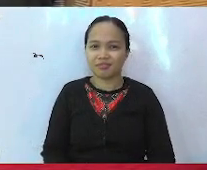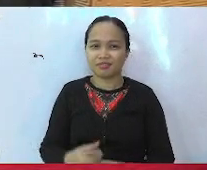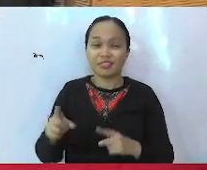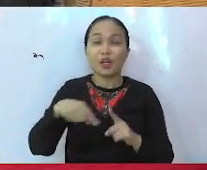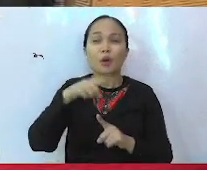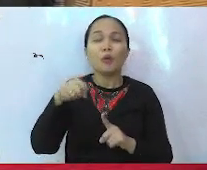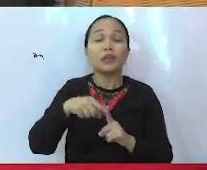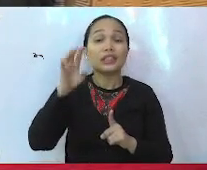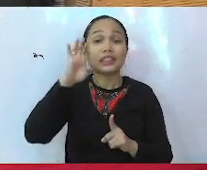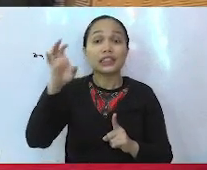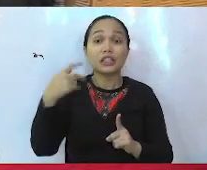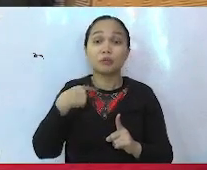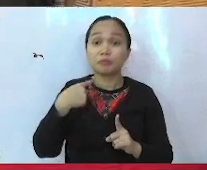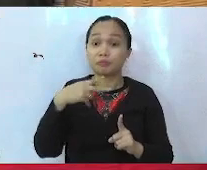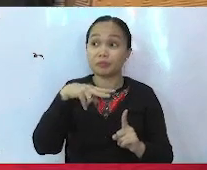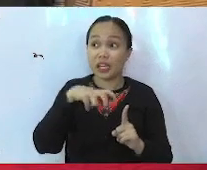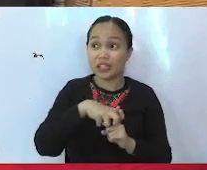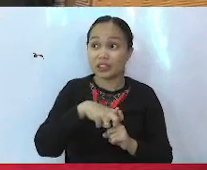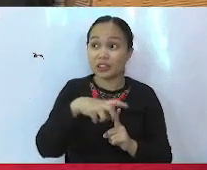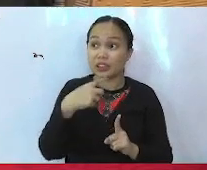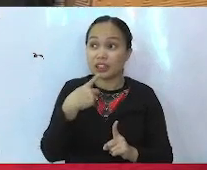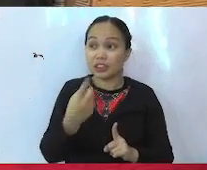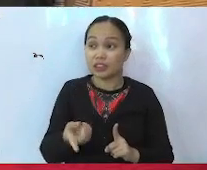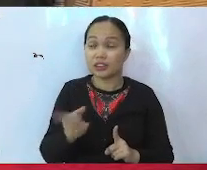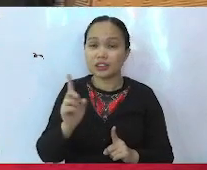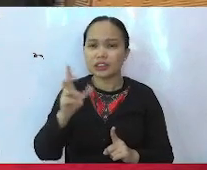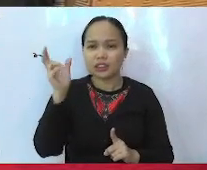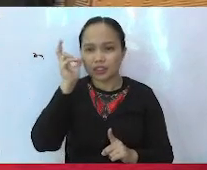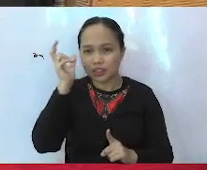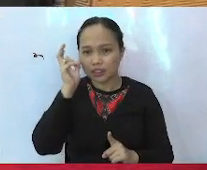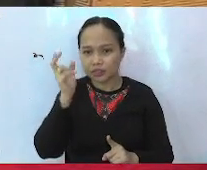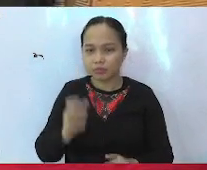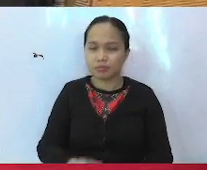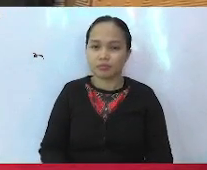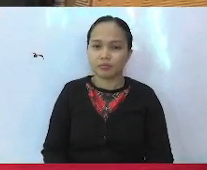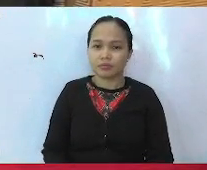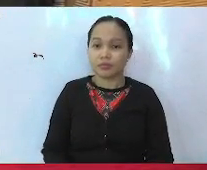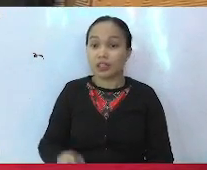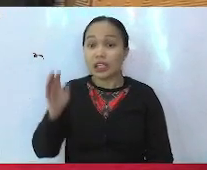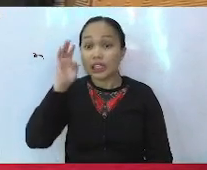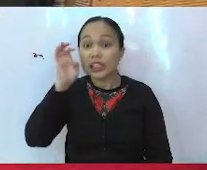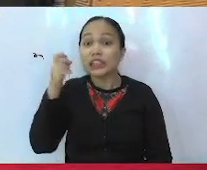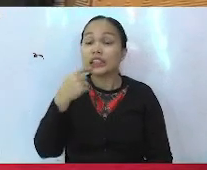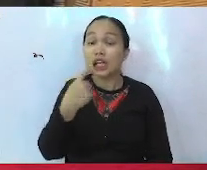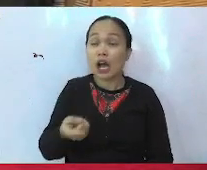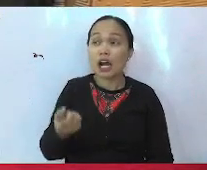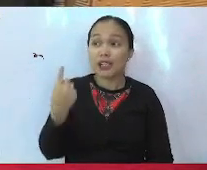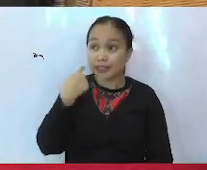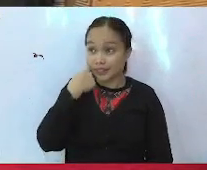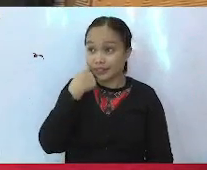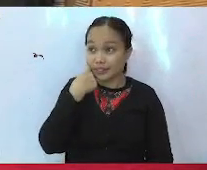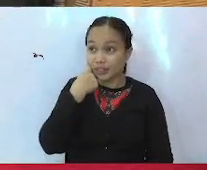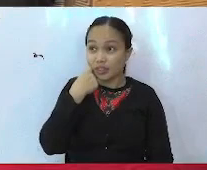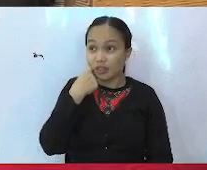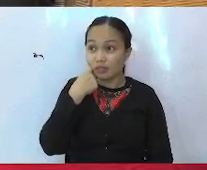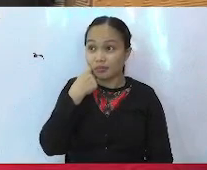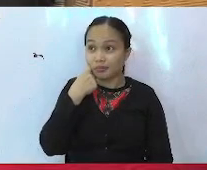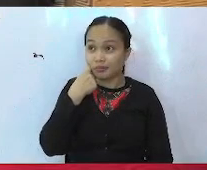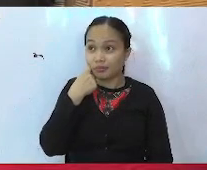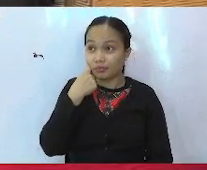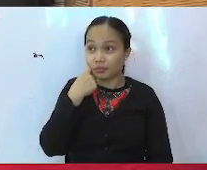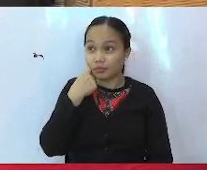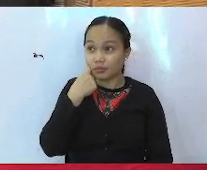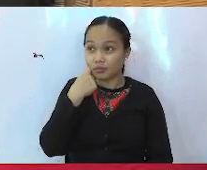But he mentioned, you see, Satan doesn't want us to read it. Yeah, I know it. But he mentioned a while ago, he mentioned,